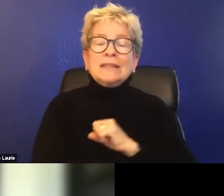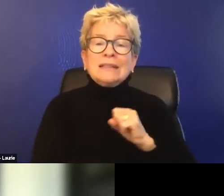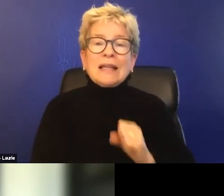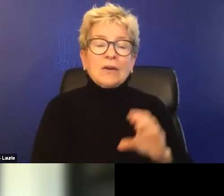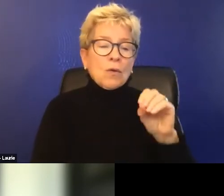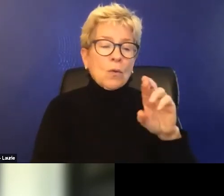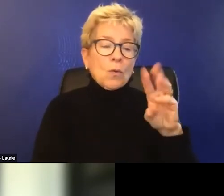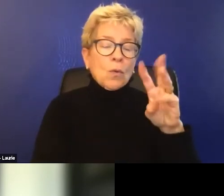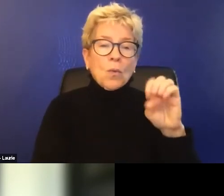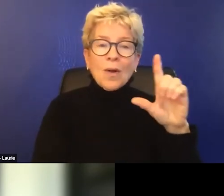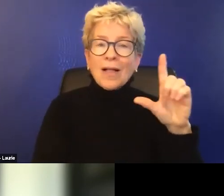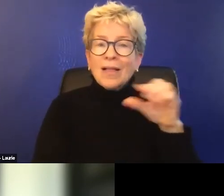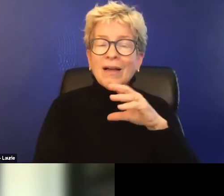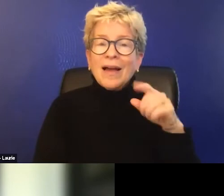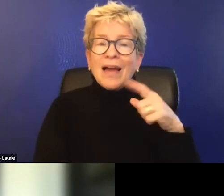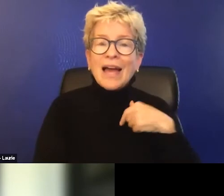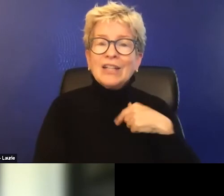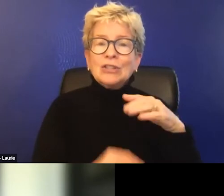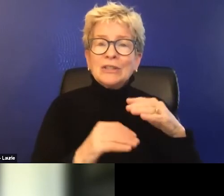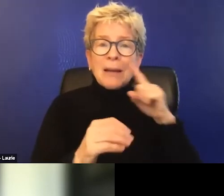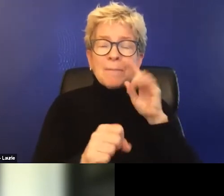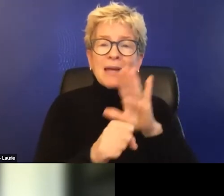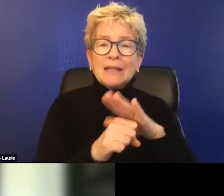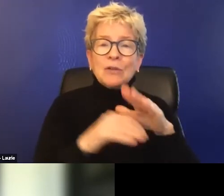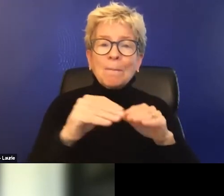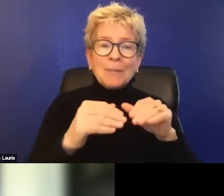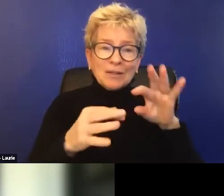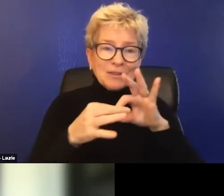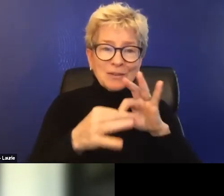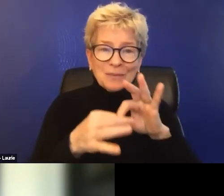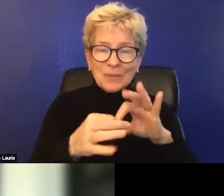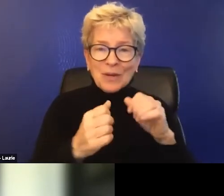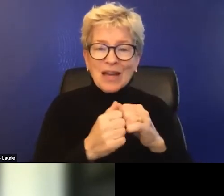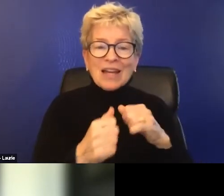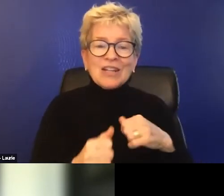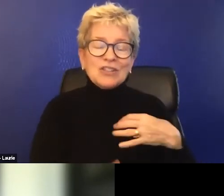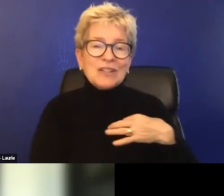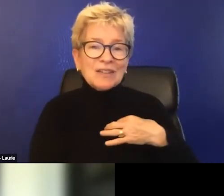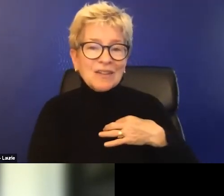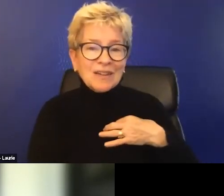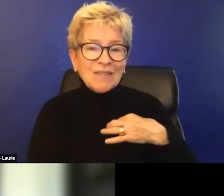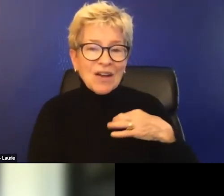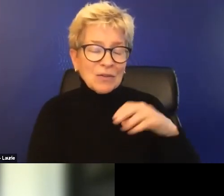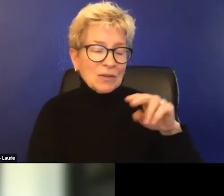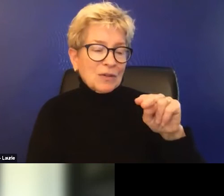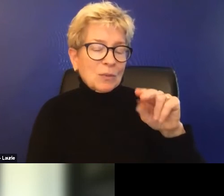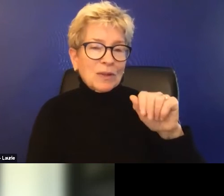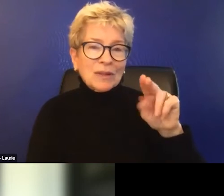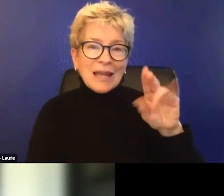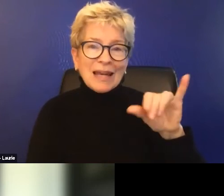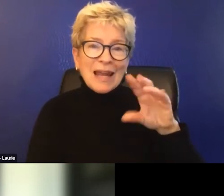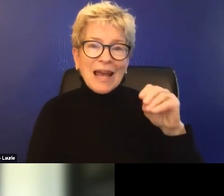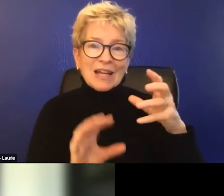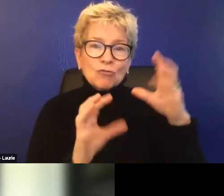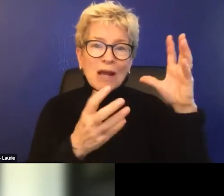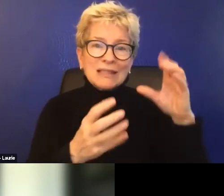building supportive relationships with people. She's also a volunteer with NAMI and Crisis Connections. Without